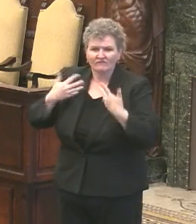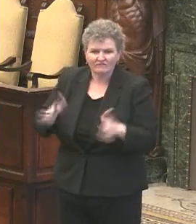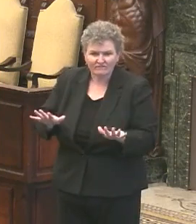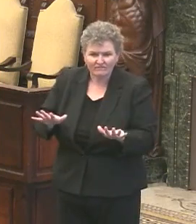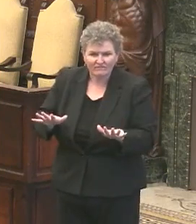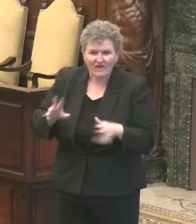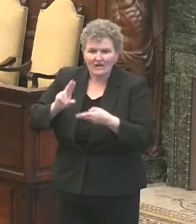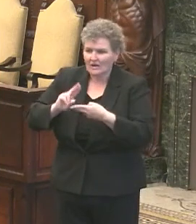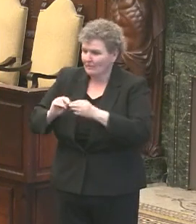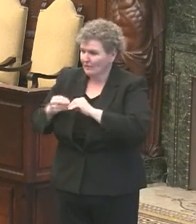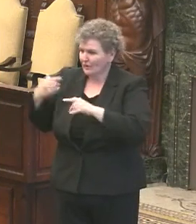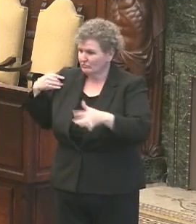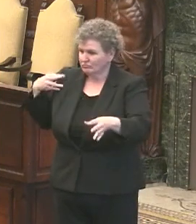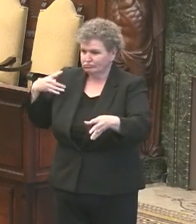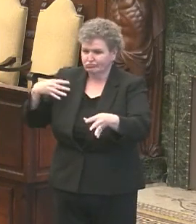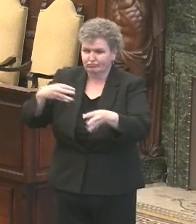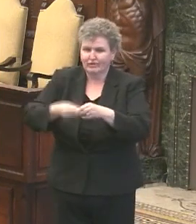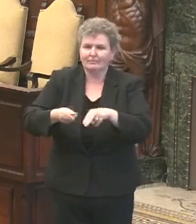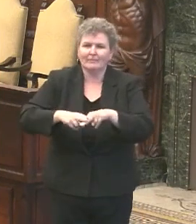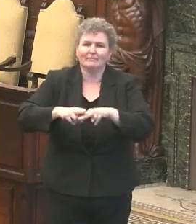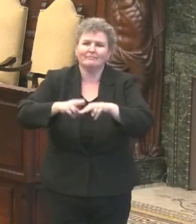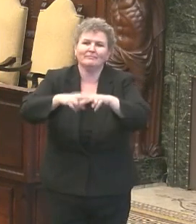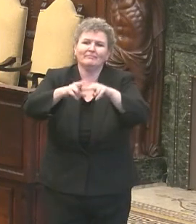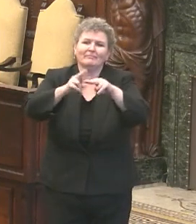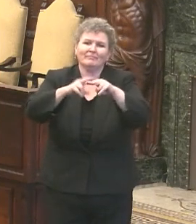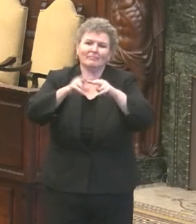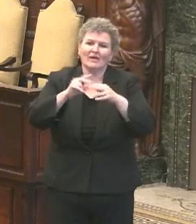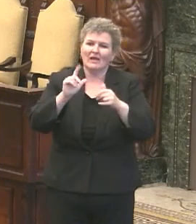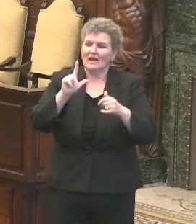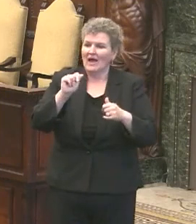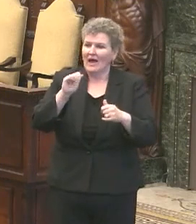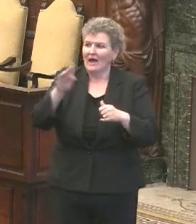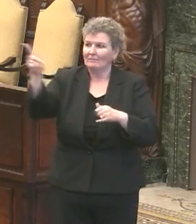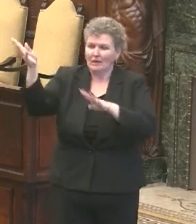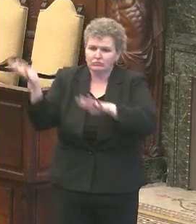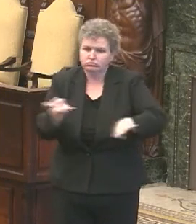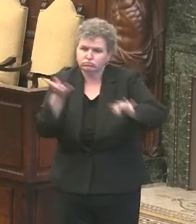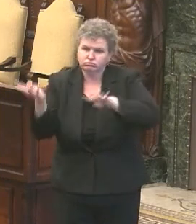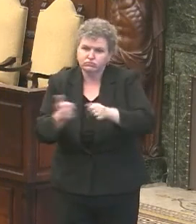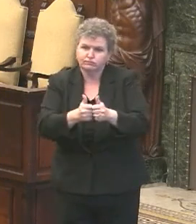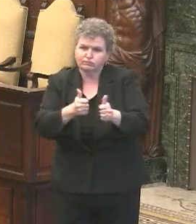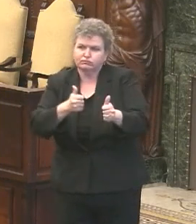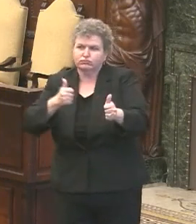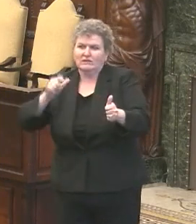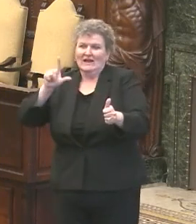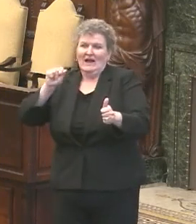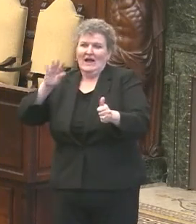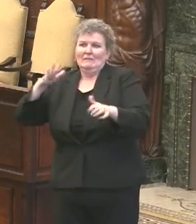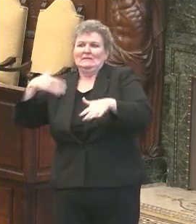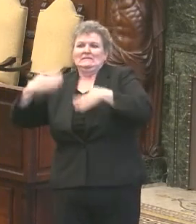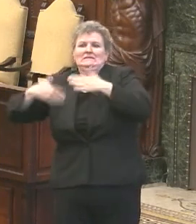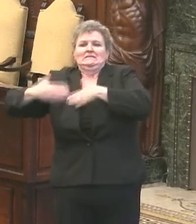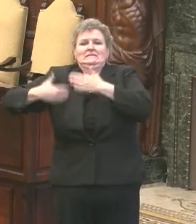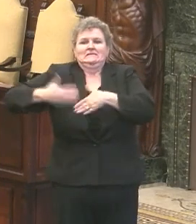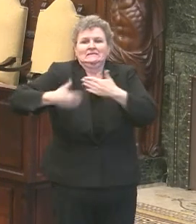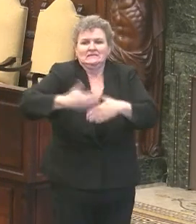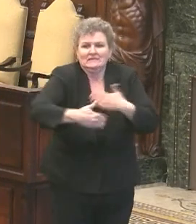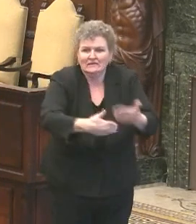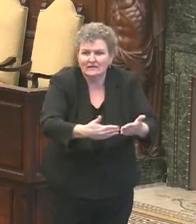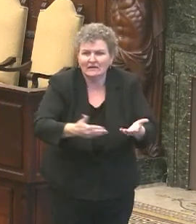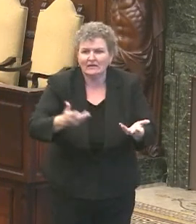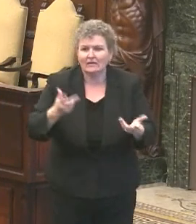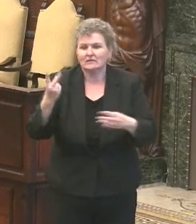as some of the laboratories report only positive test results report to us later. That's higher than the 5.1% positive the week